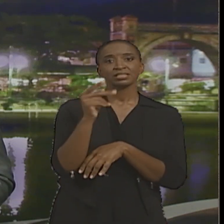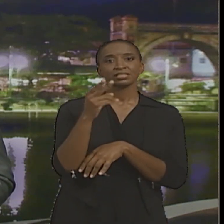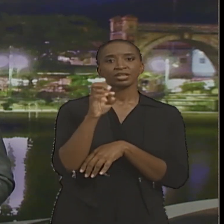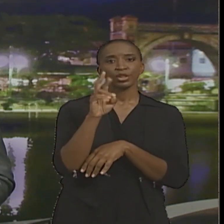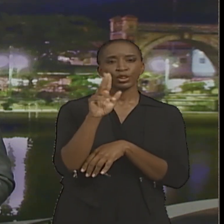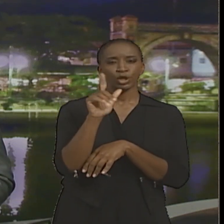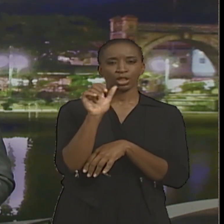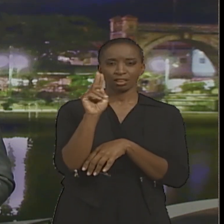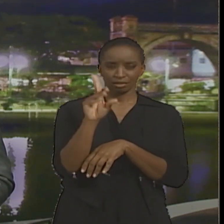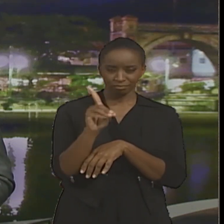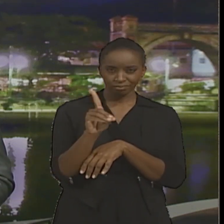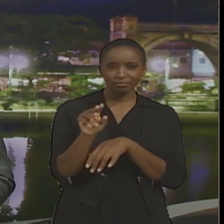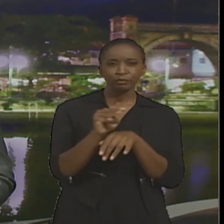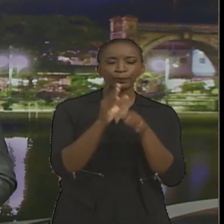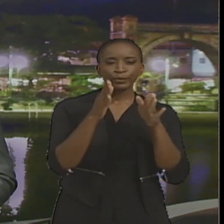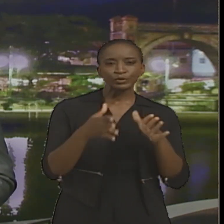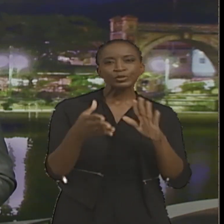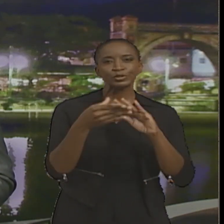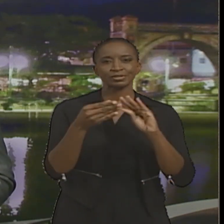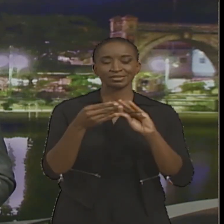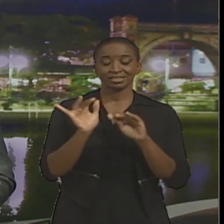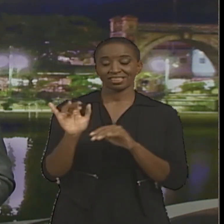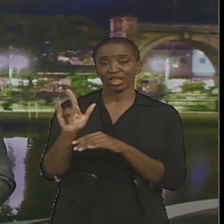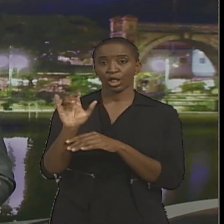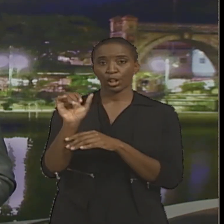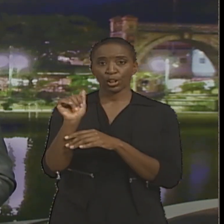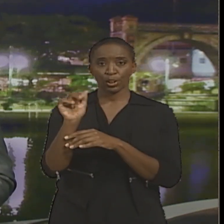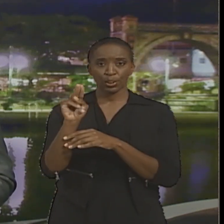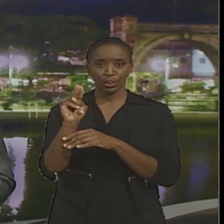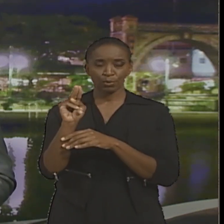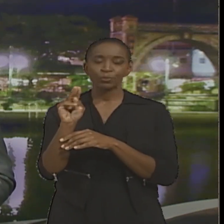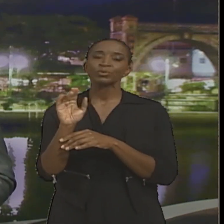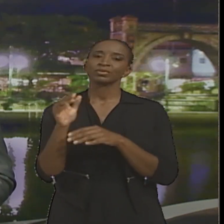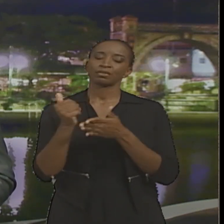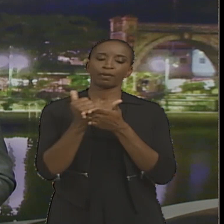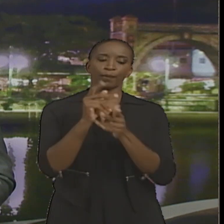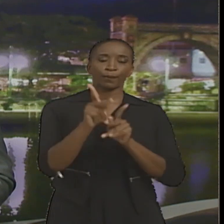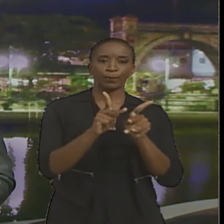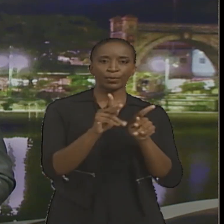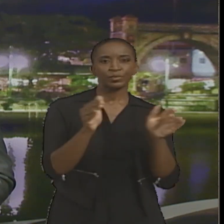grow the economy from the bottom up by empowering more small business people.